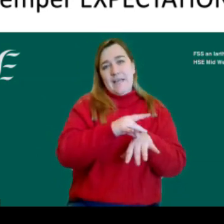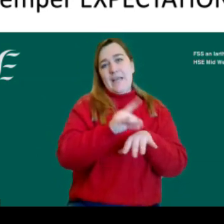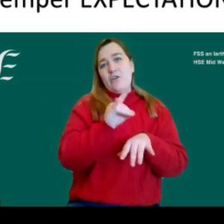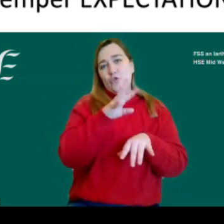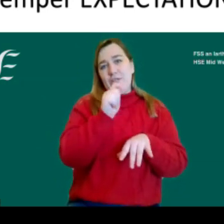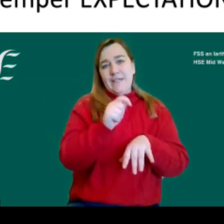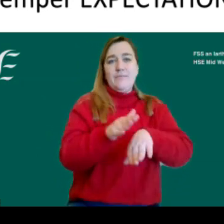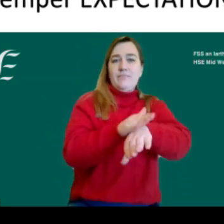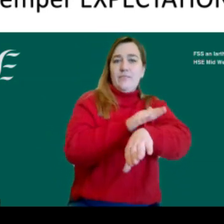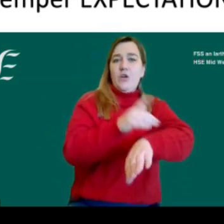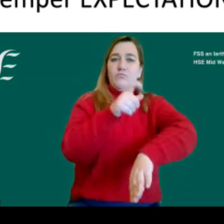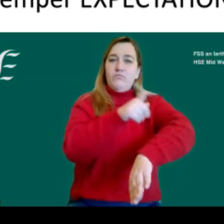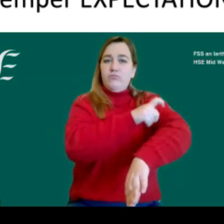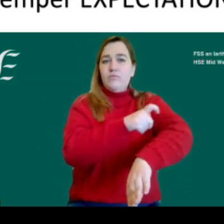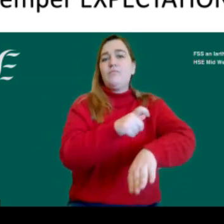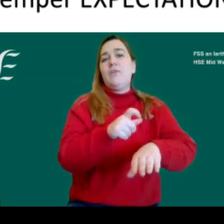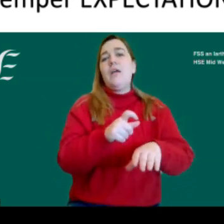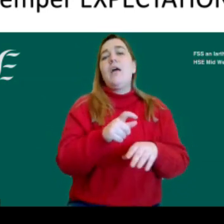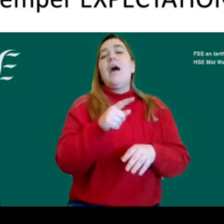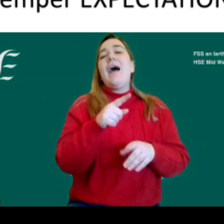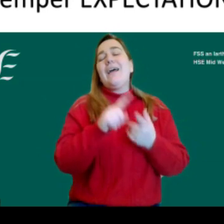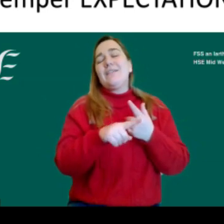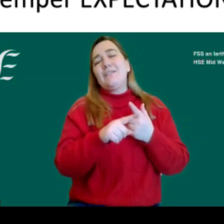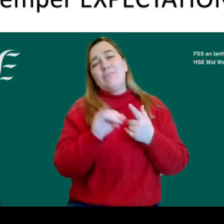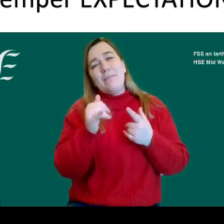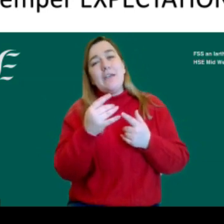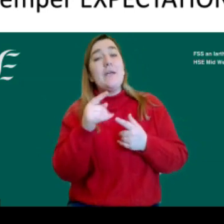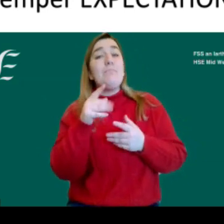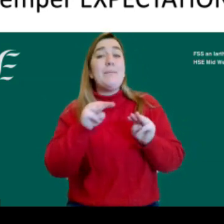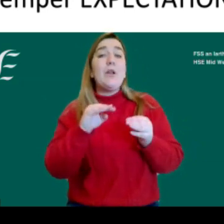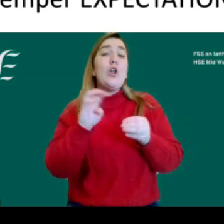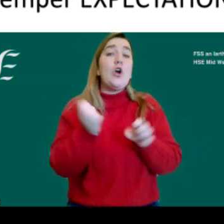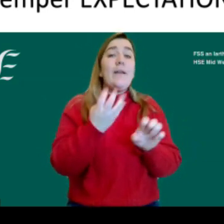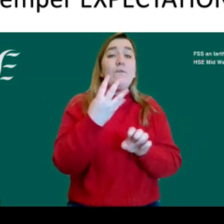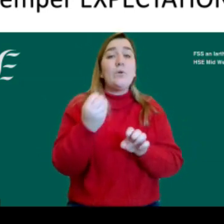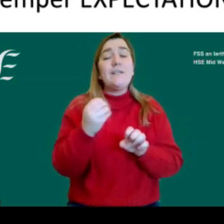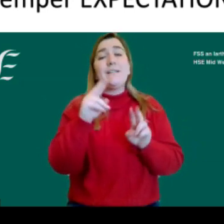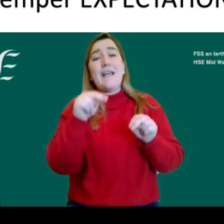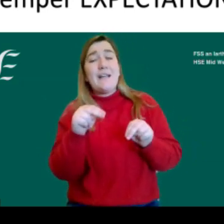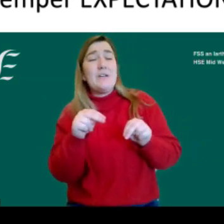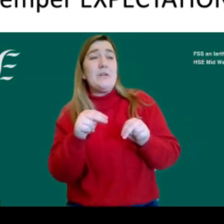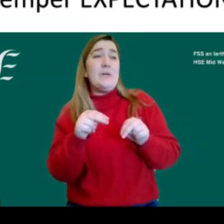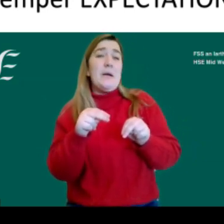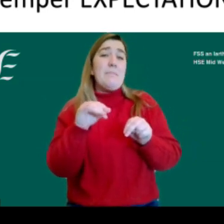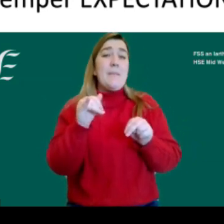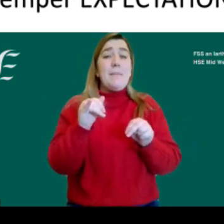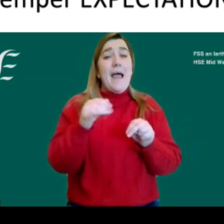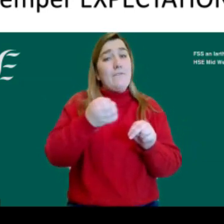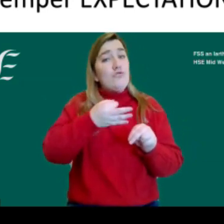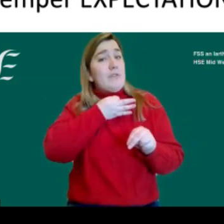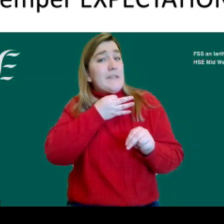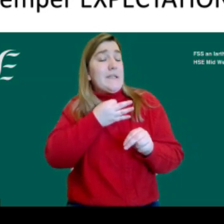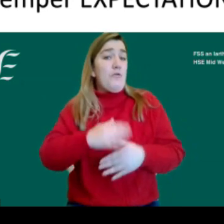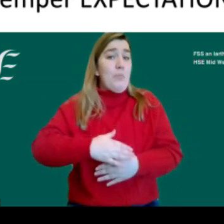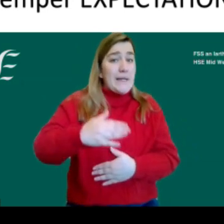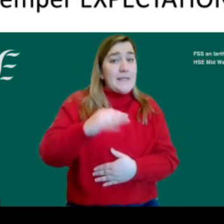perimenopausal stage where you could still produce the odd egg and there's still a risk of pregnancy. So we don't actually stop all contraceptive until 55. Everyone can